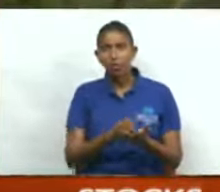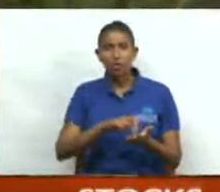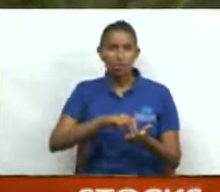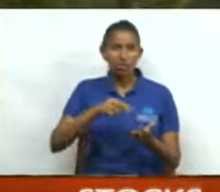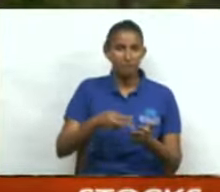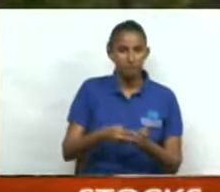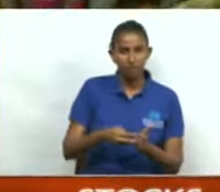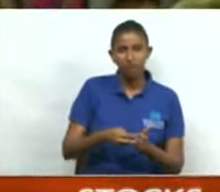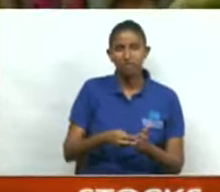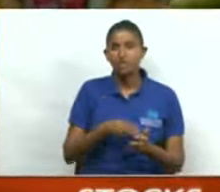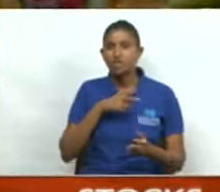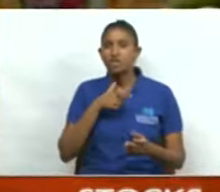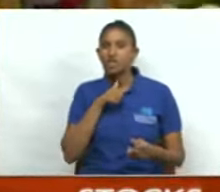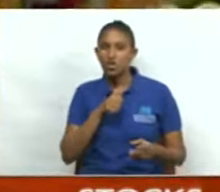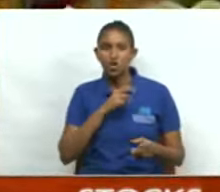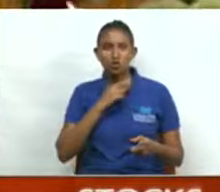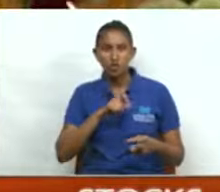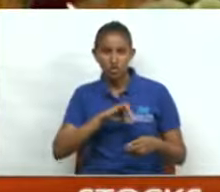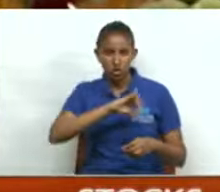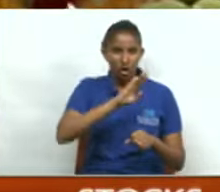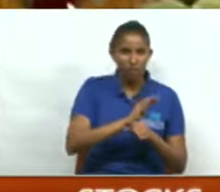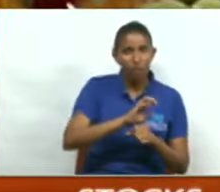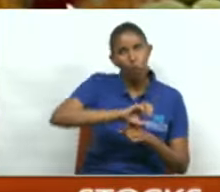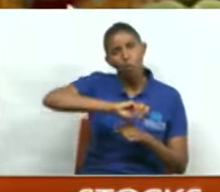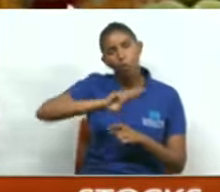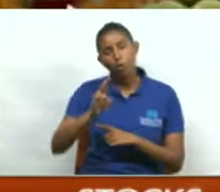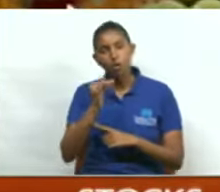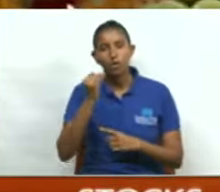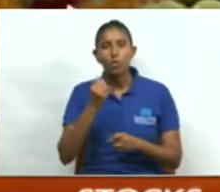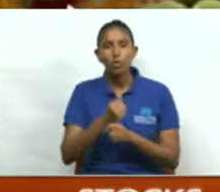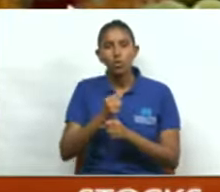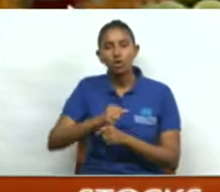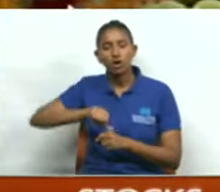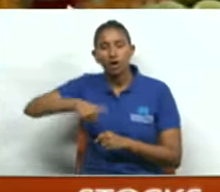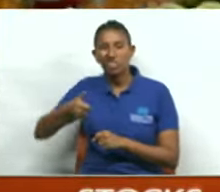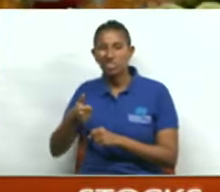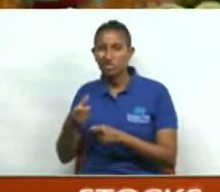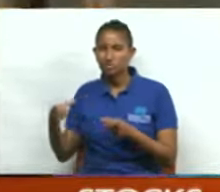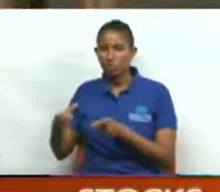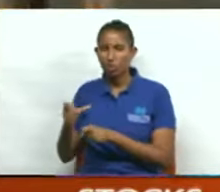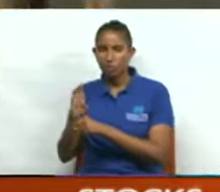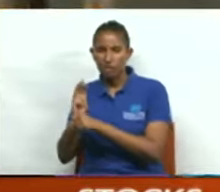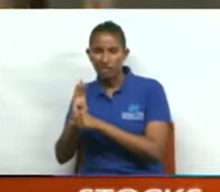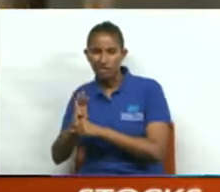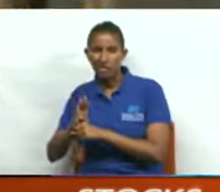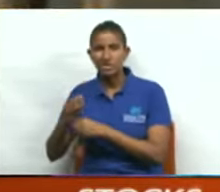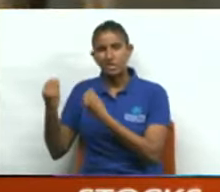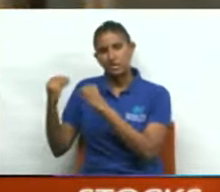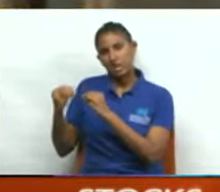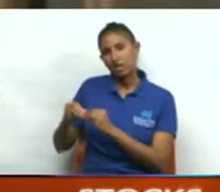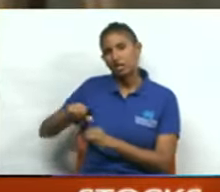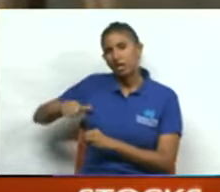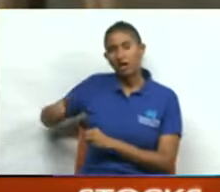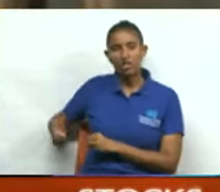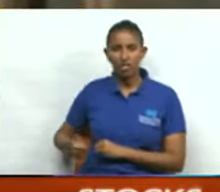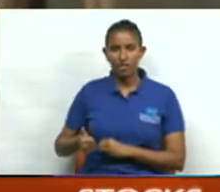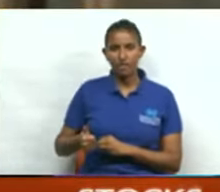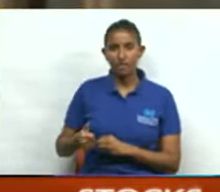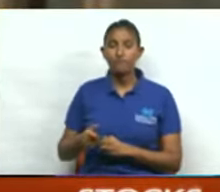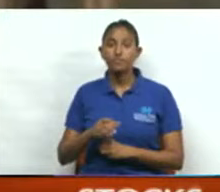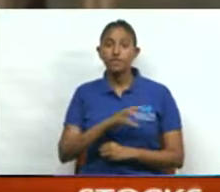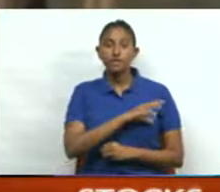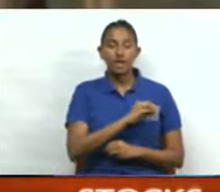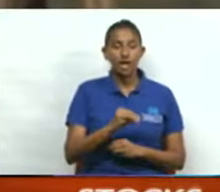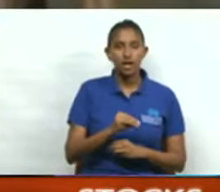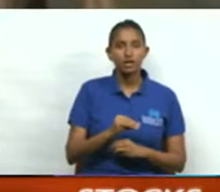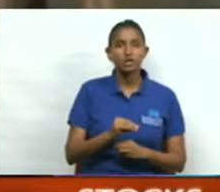sector to make ends meet, and this should be examined by the relevant authorities. Migrating from formal employment into the hustle